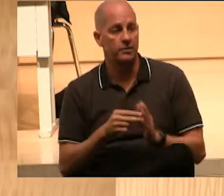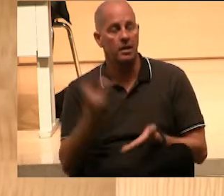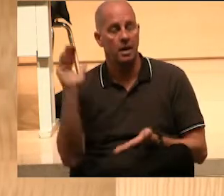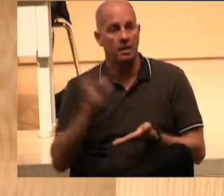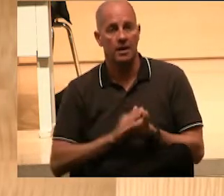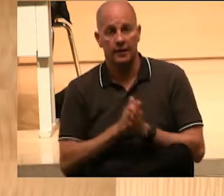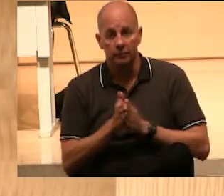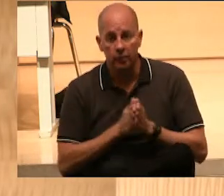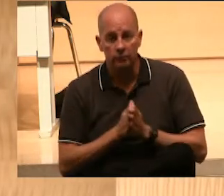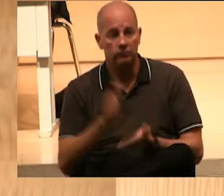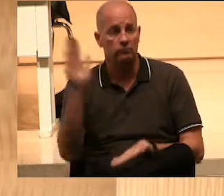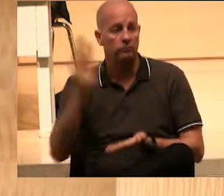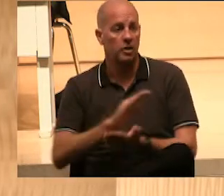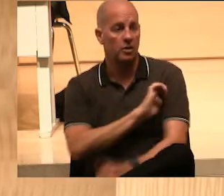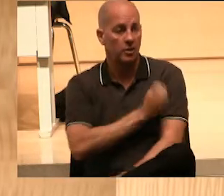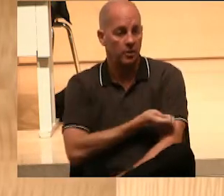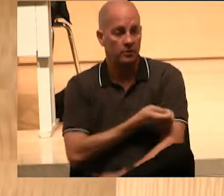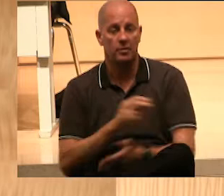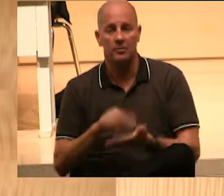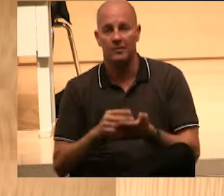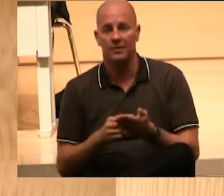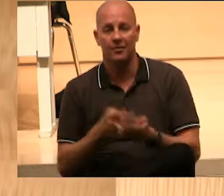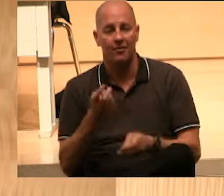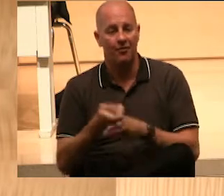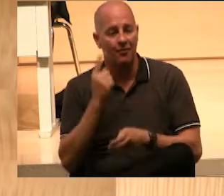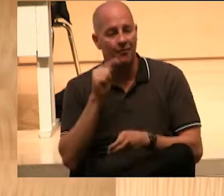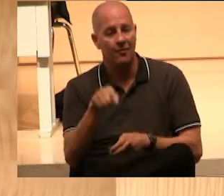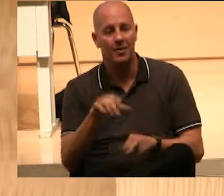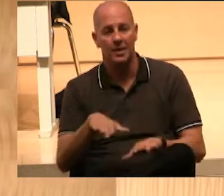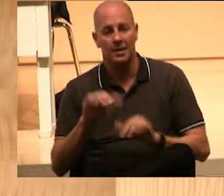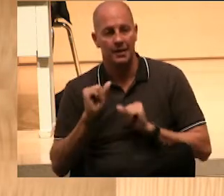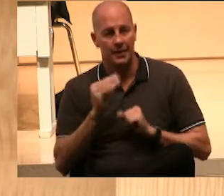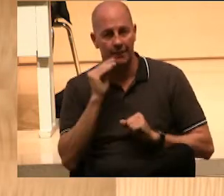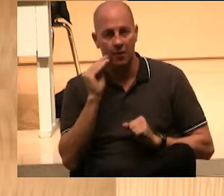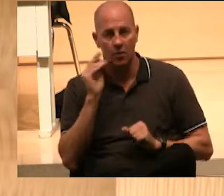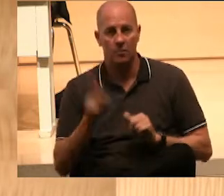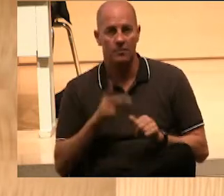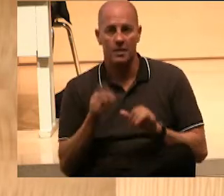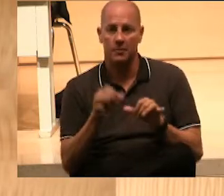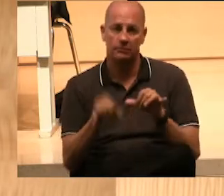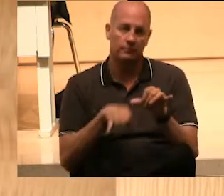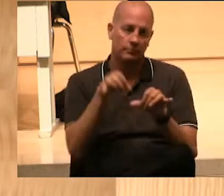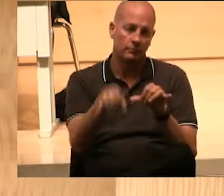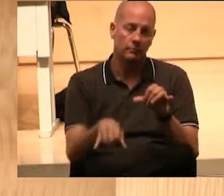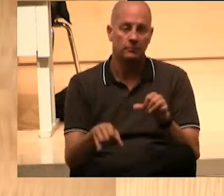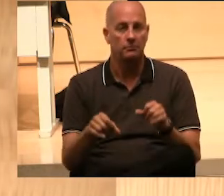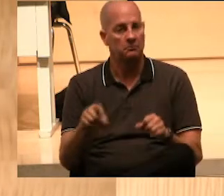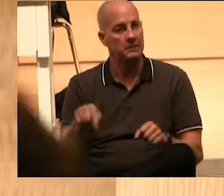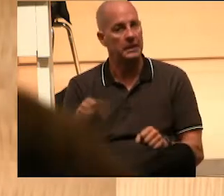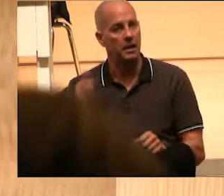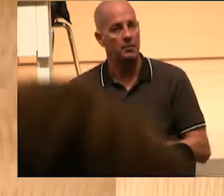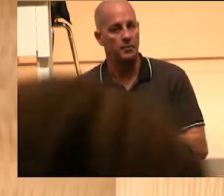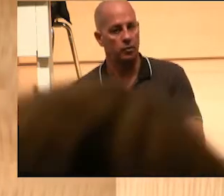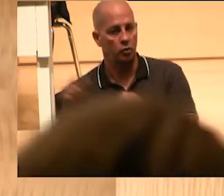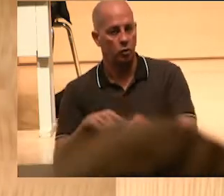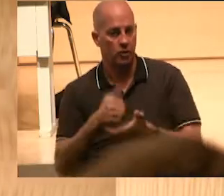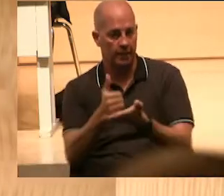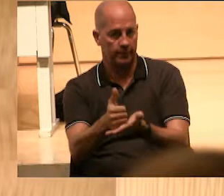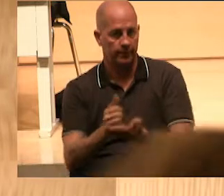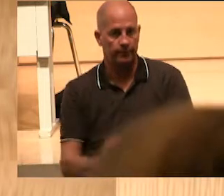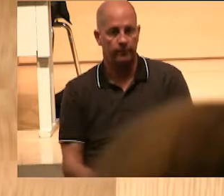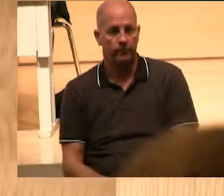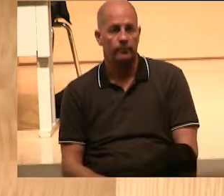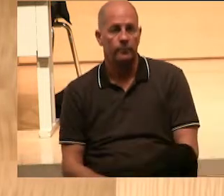energy can also, again, lead to difficulty leaving the home, making people homebound and dependent on others for help.